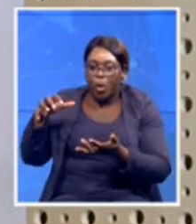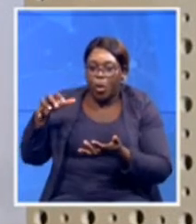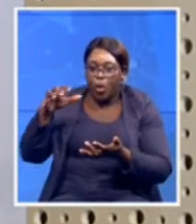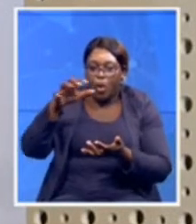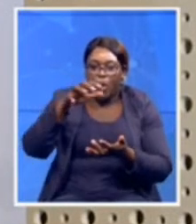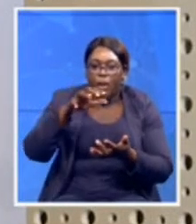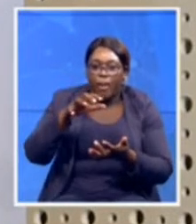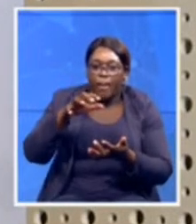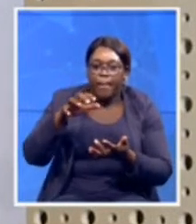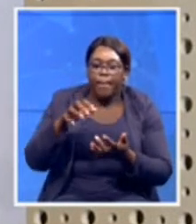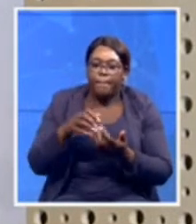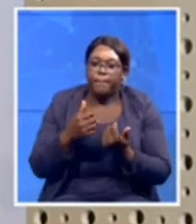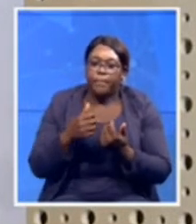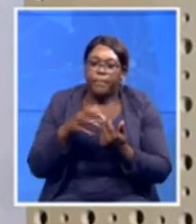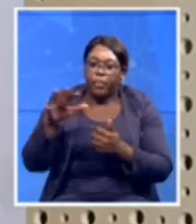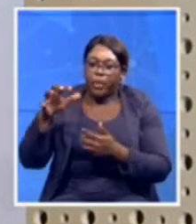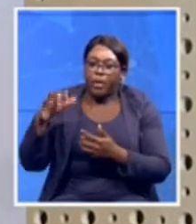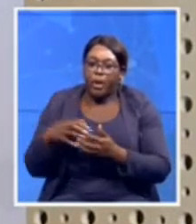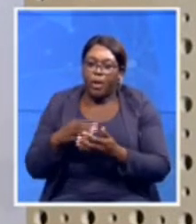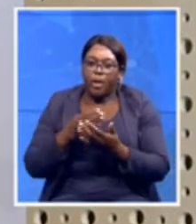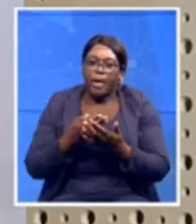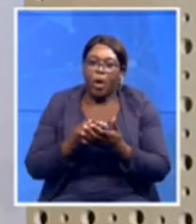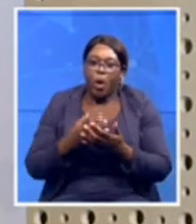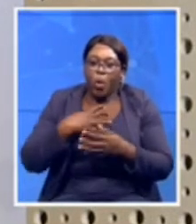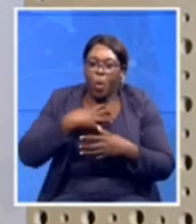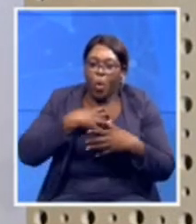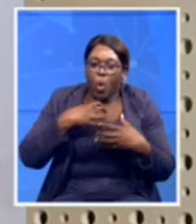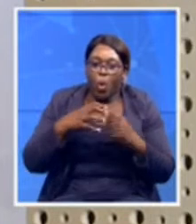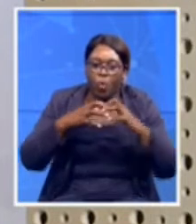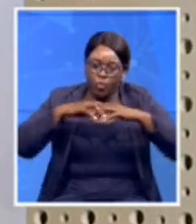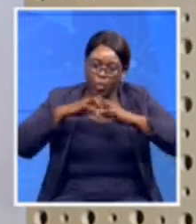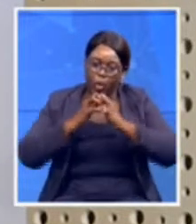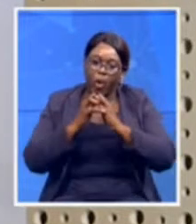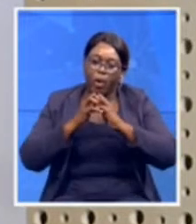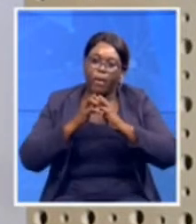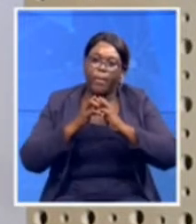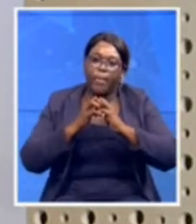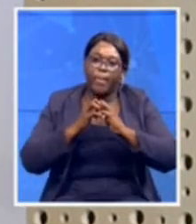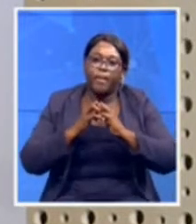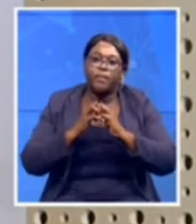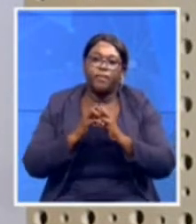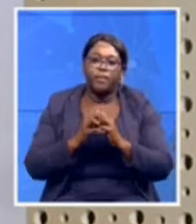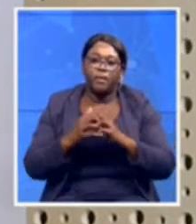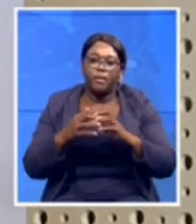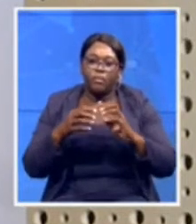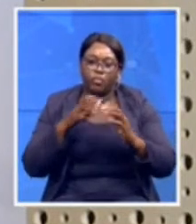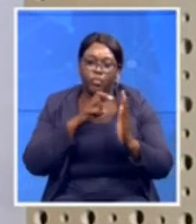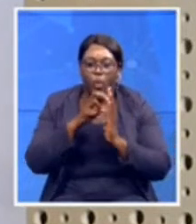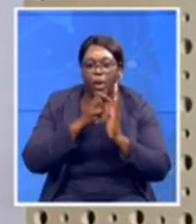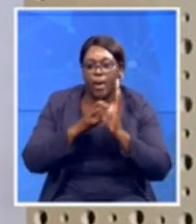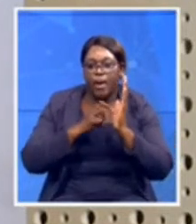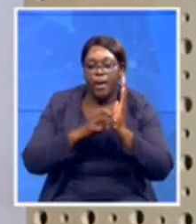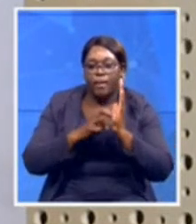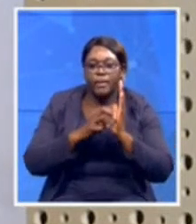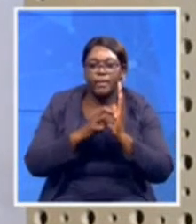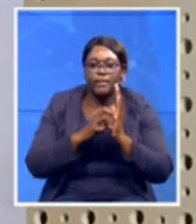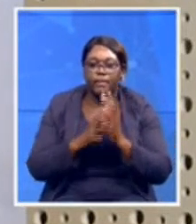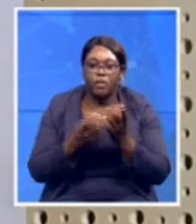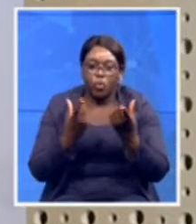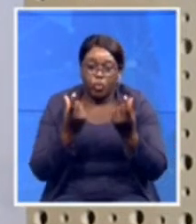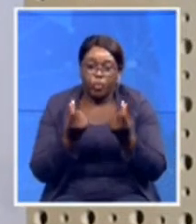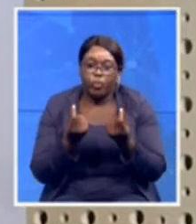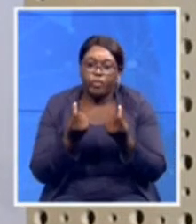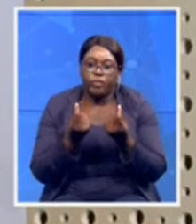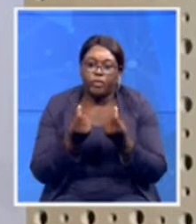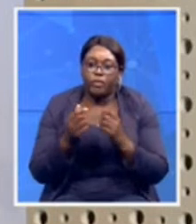through the regulatory activities that we do. We have already developed the enhancement strategy, revenue